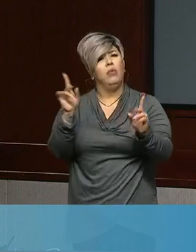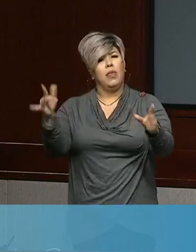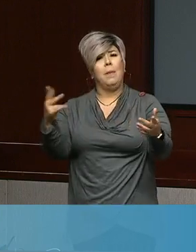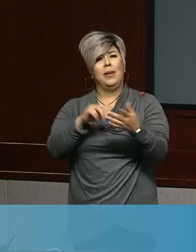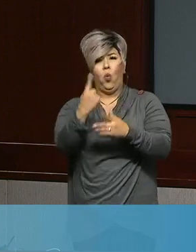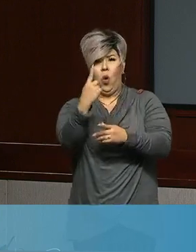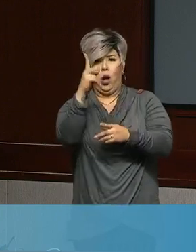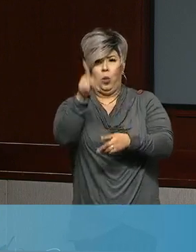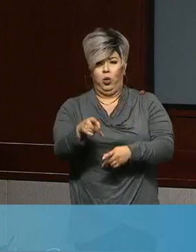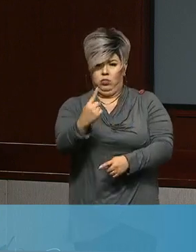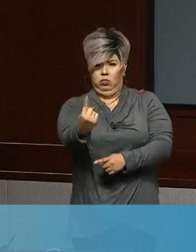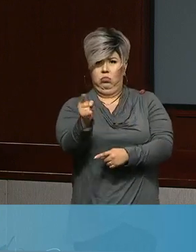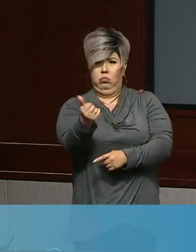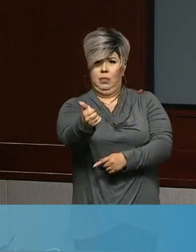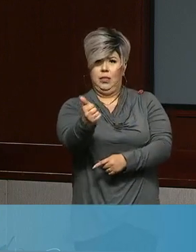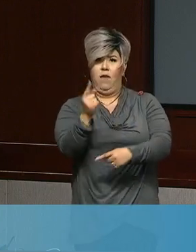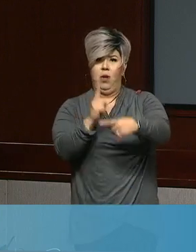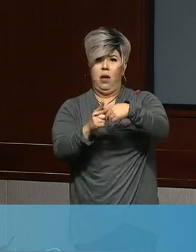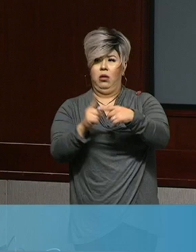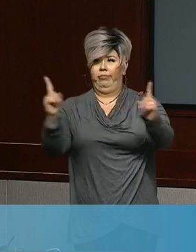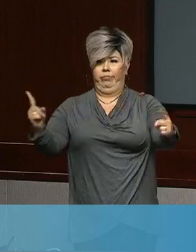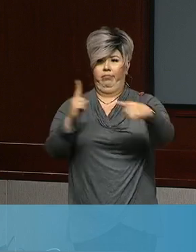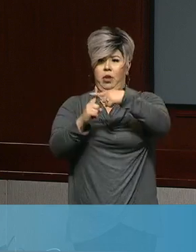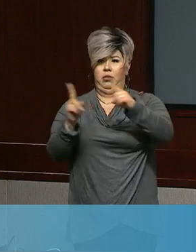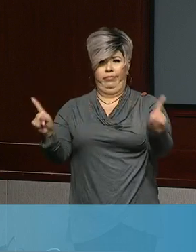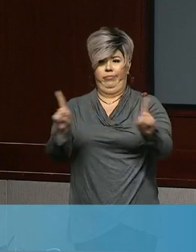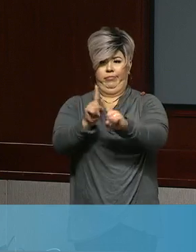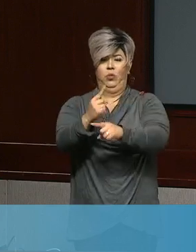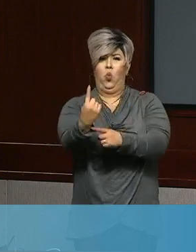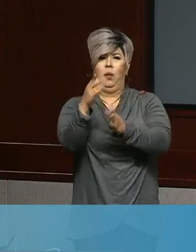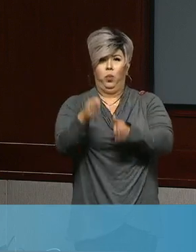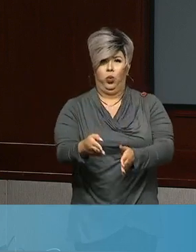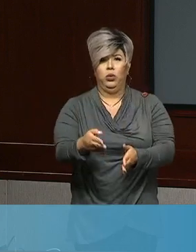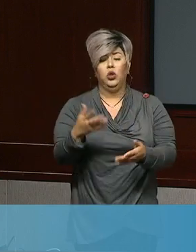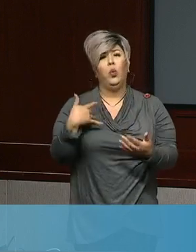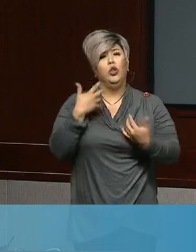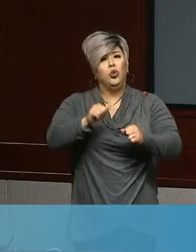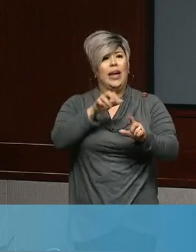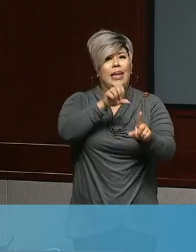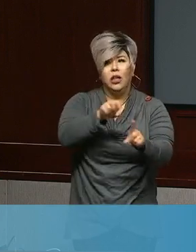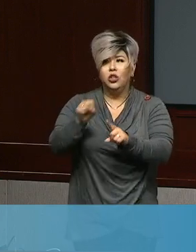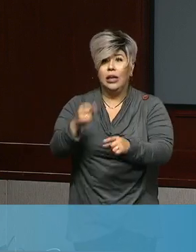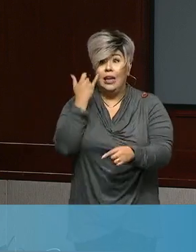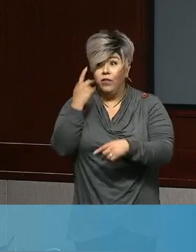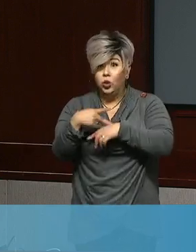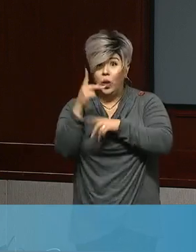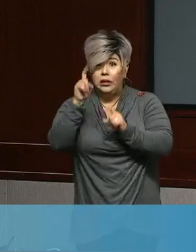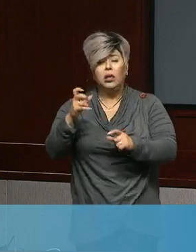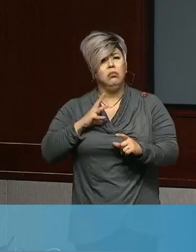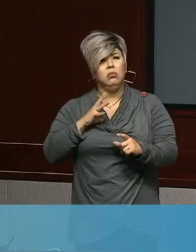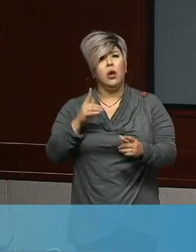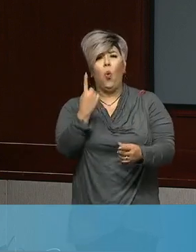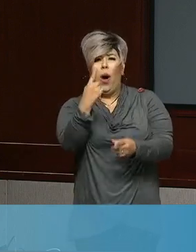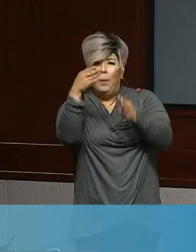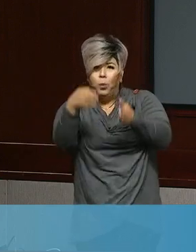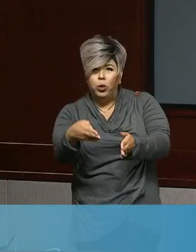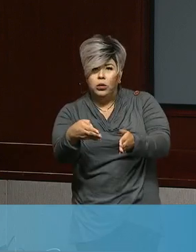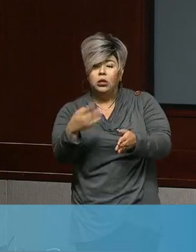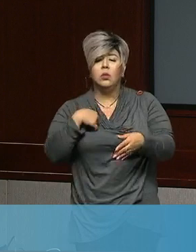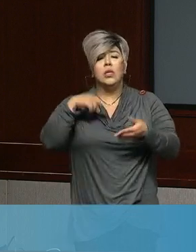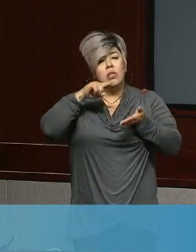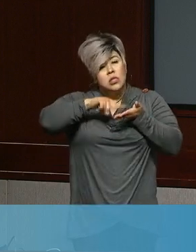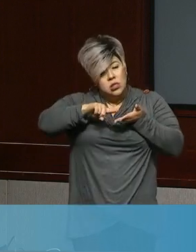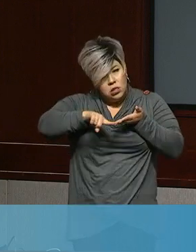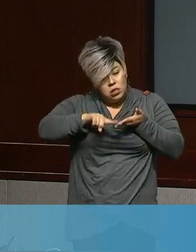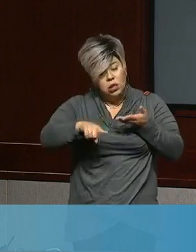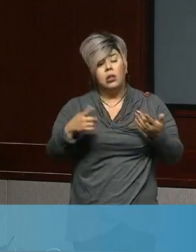a new case in Kern County. So as much as we can catch those, we do. Obviously, some of those times, if they get missed and they get